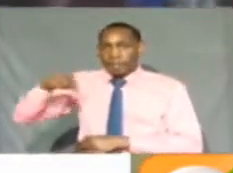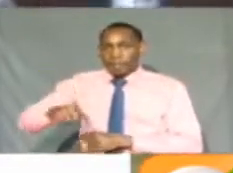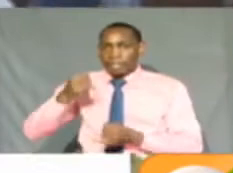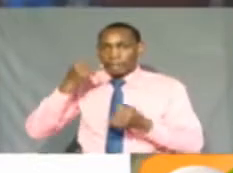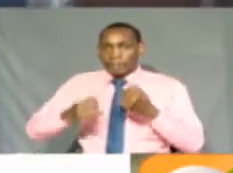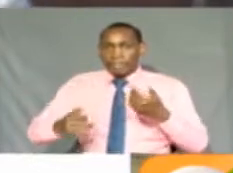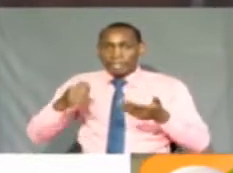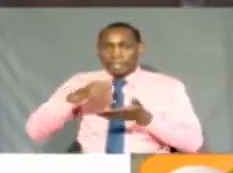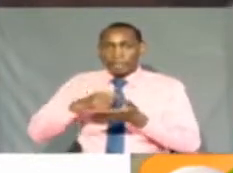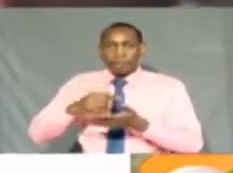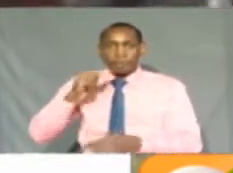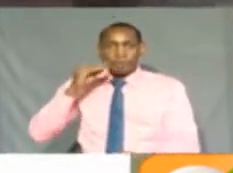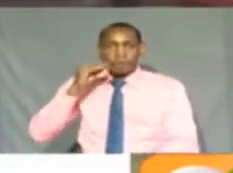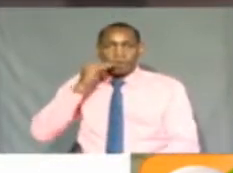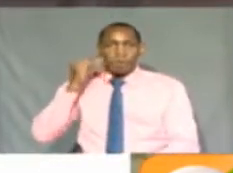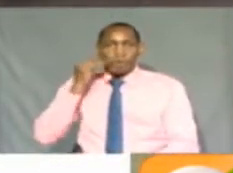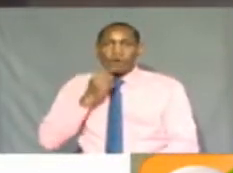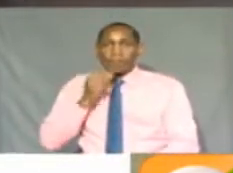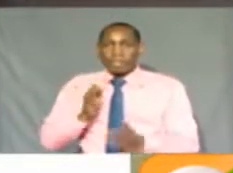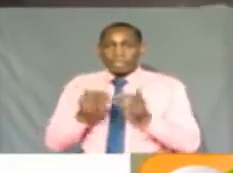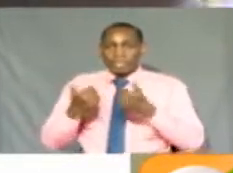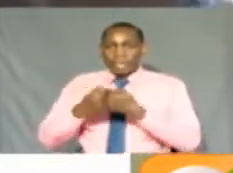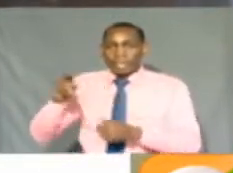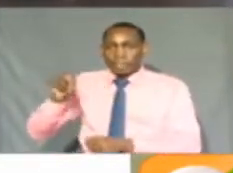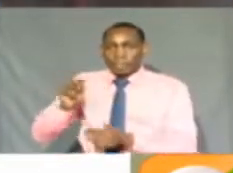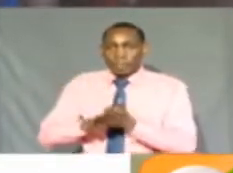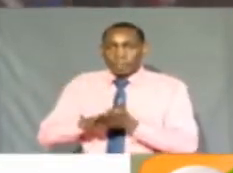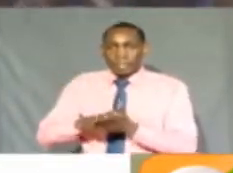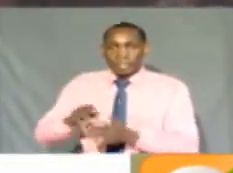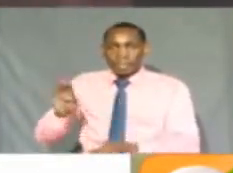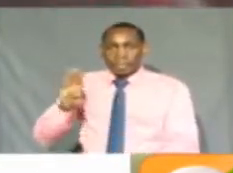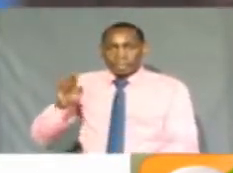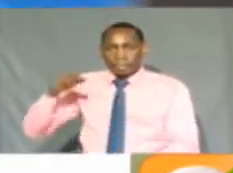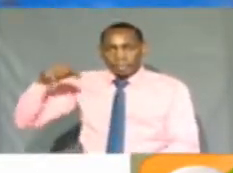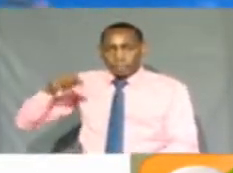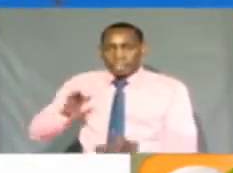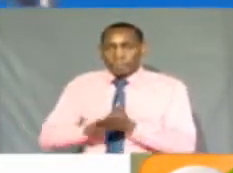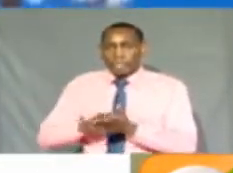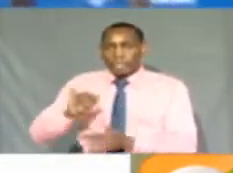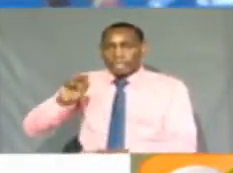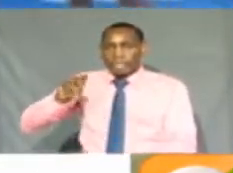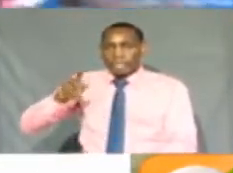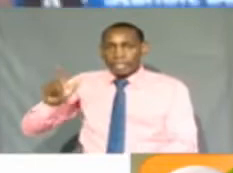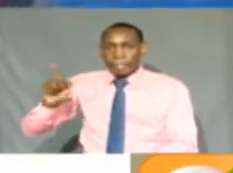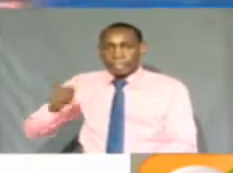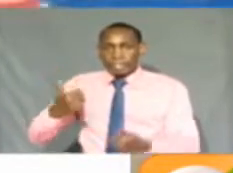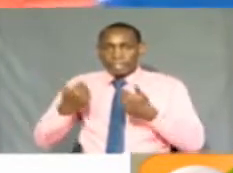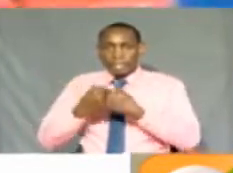will see homeboys take on Nondies, Blackbird face Queens, while Impala will